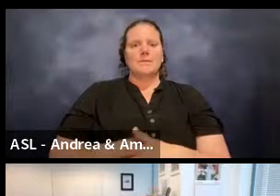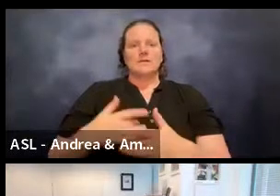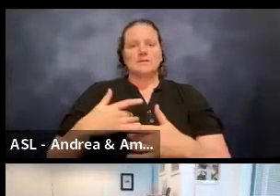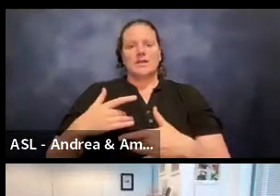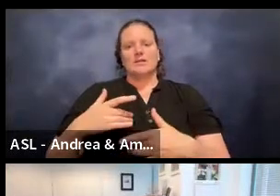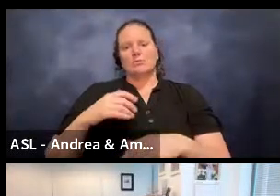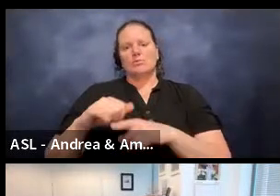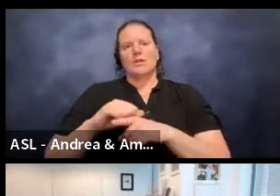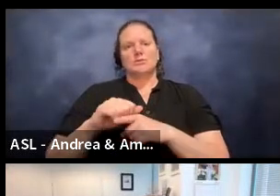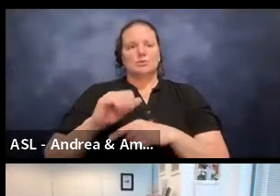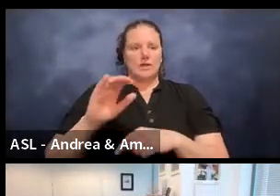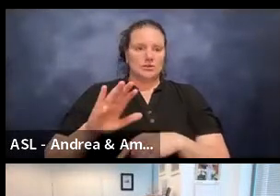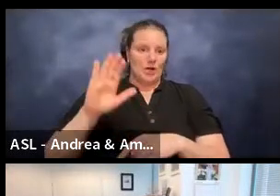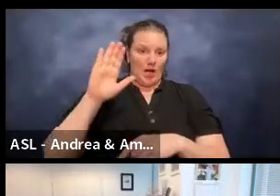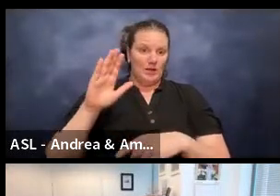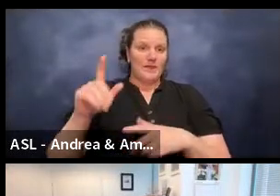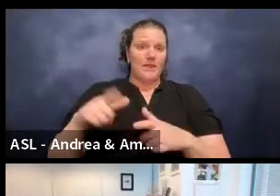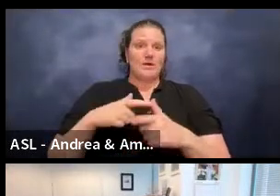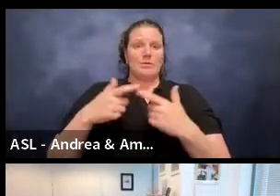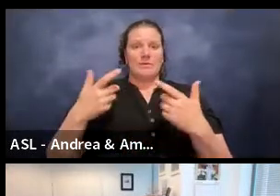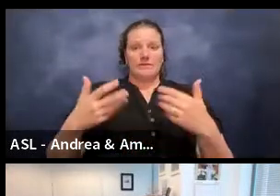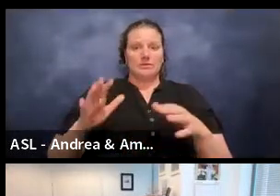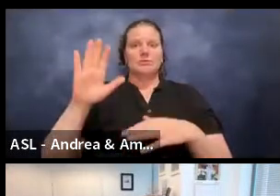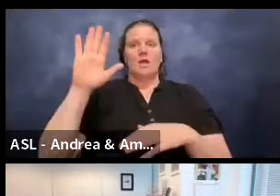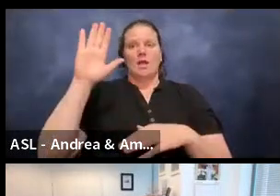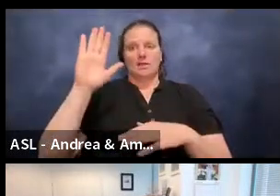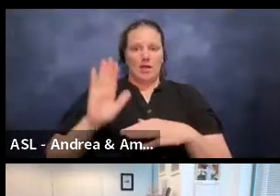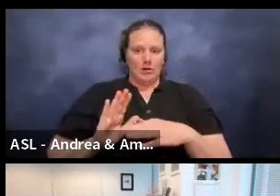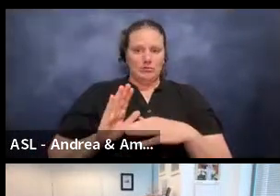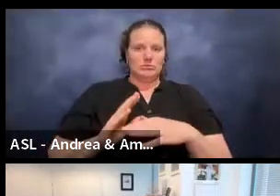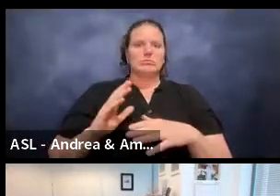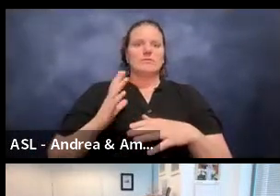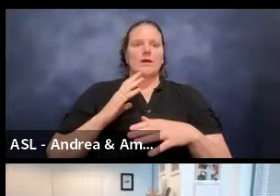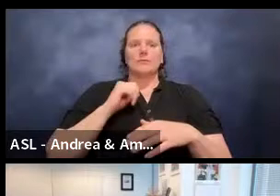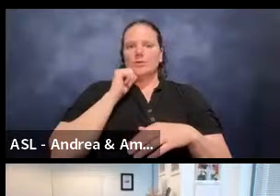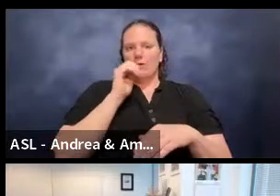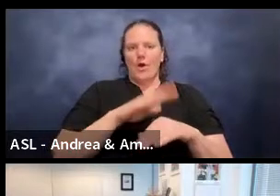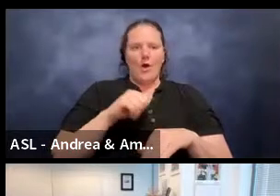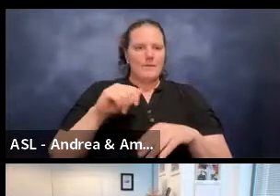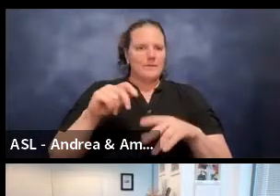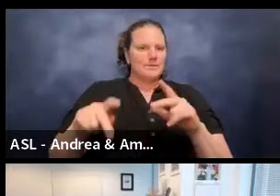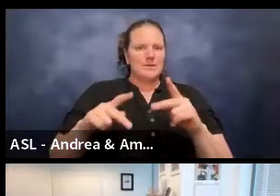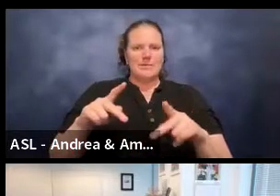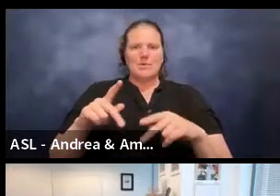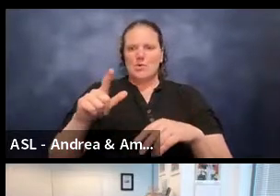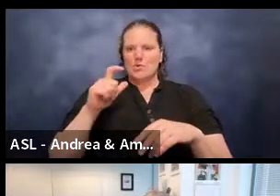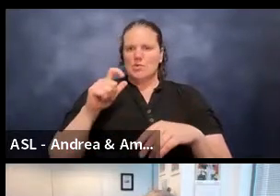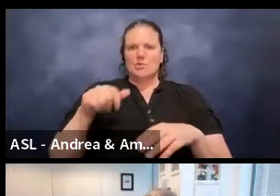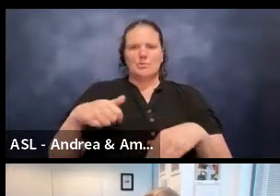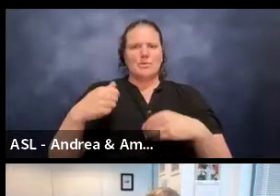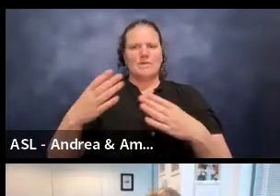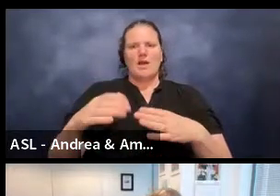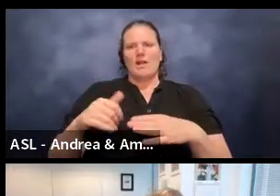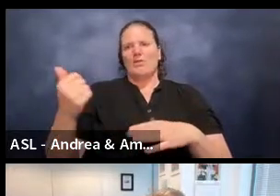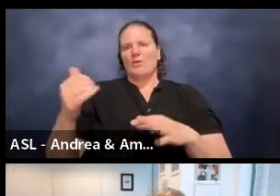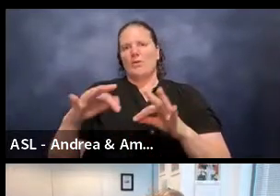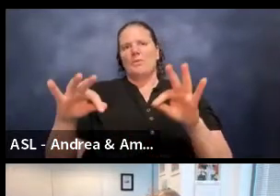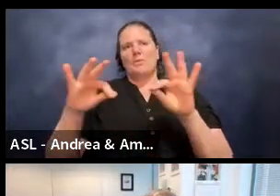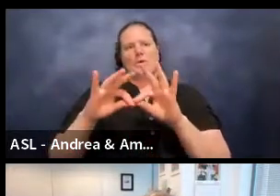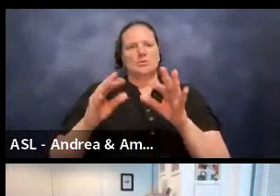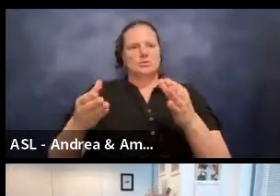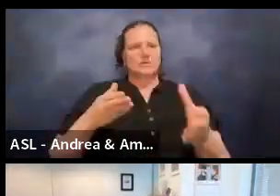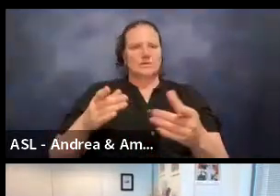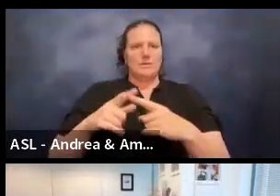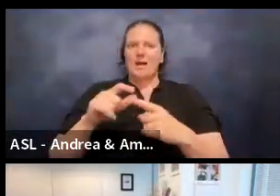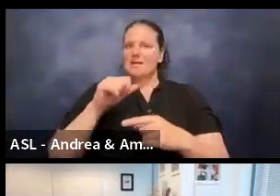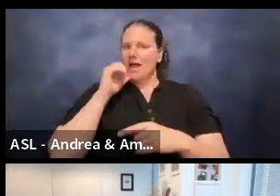our hand, and then once we talk, we put our hand down. That way we don't call on people who are providing other important services that aren't